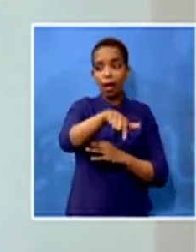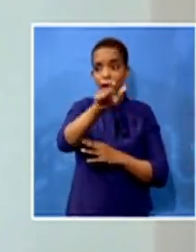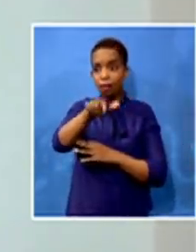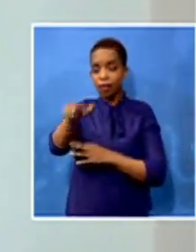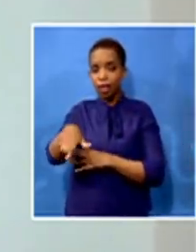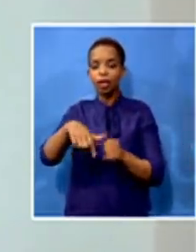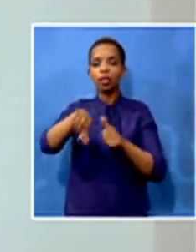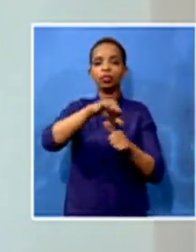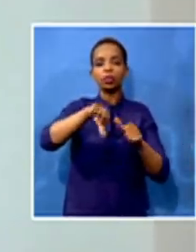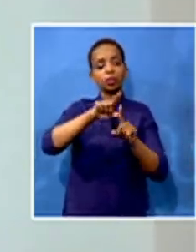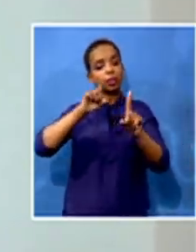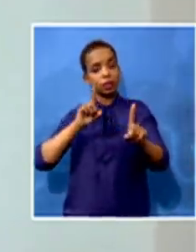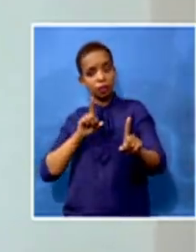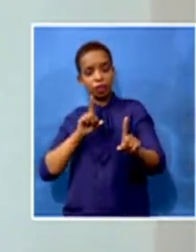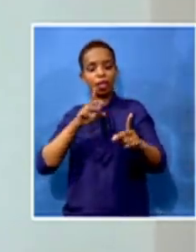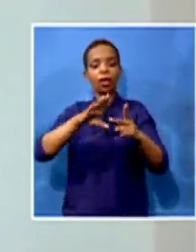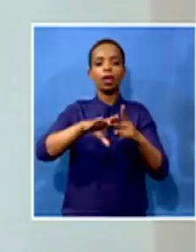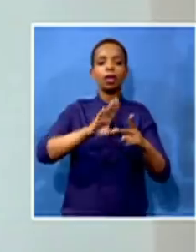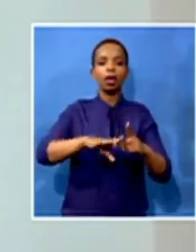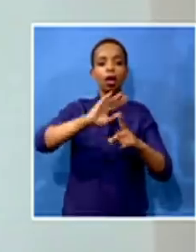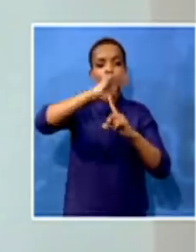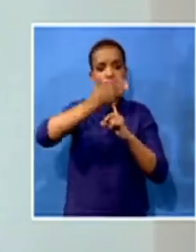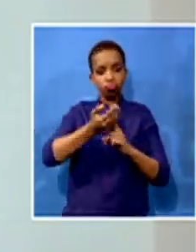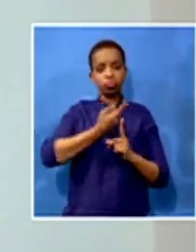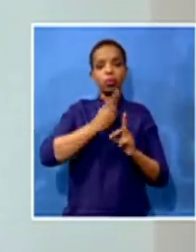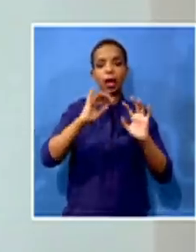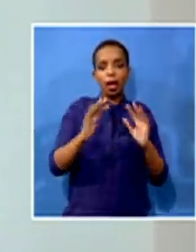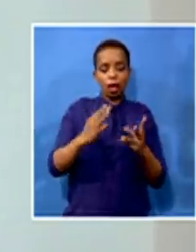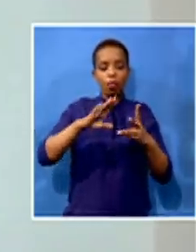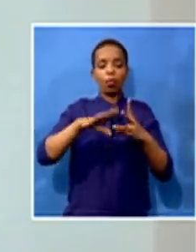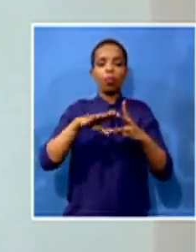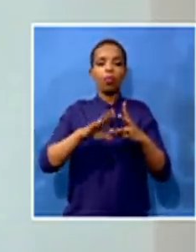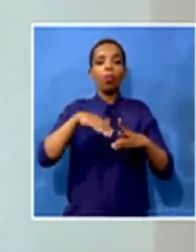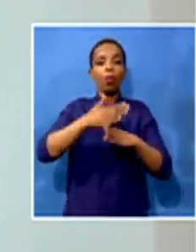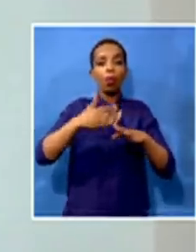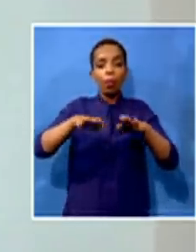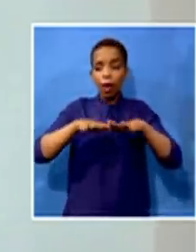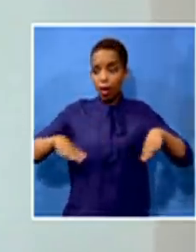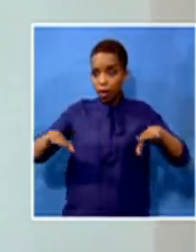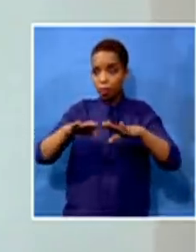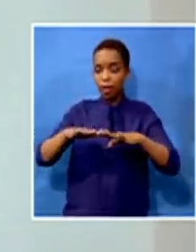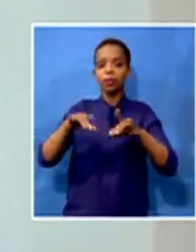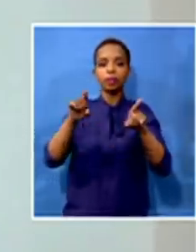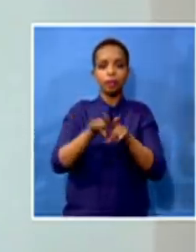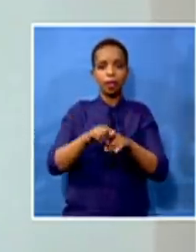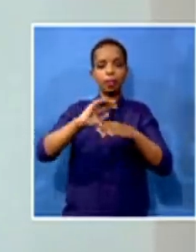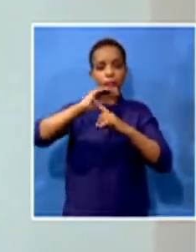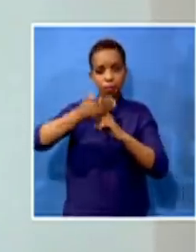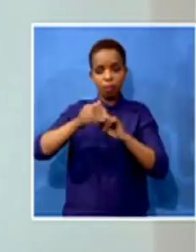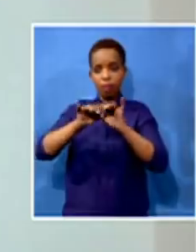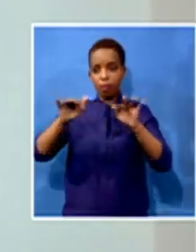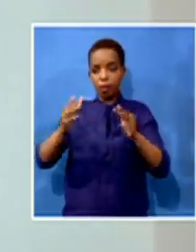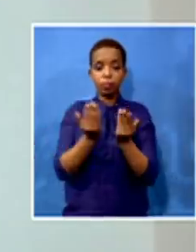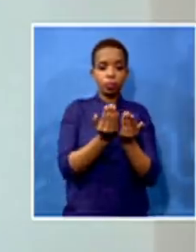distancing, the preventative measures, and also the workplaces must do their part, and also the schools and the churches. So